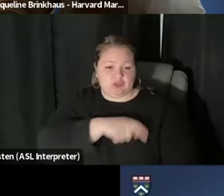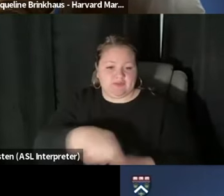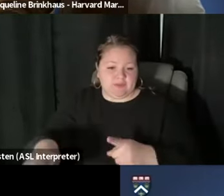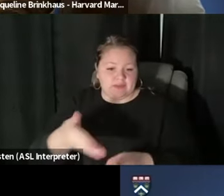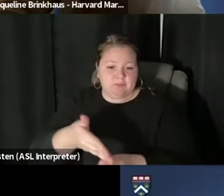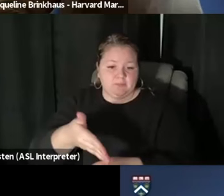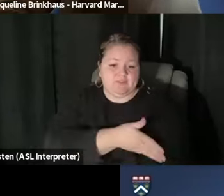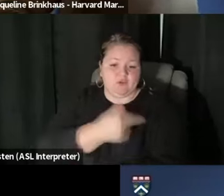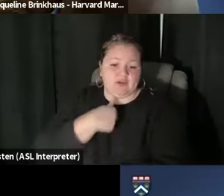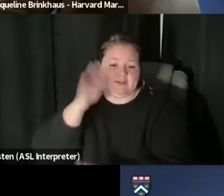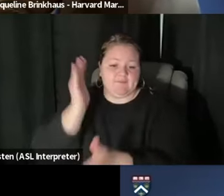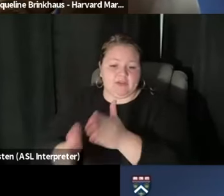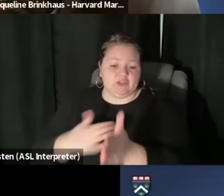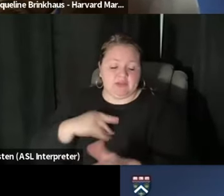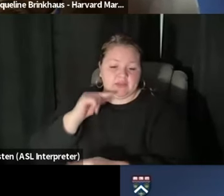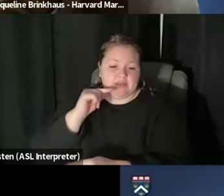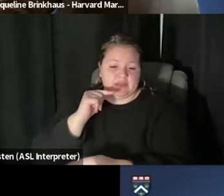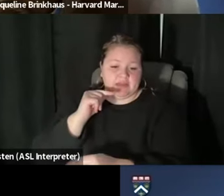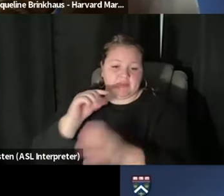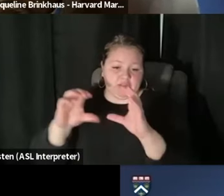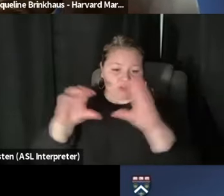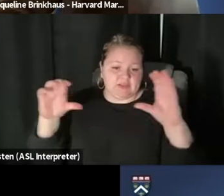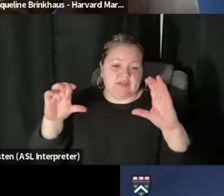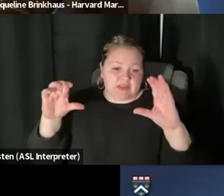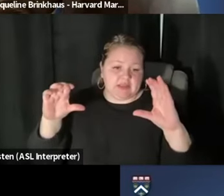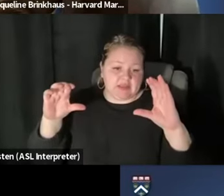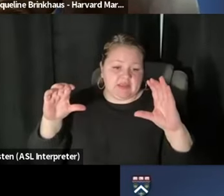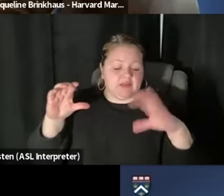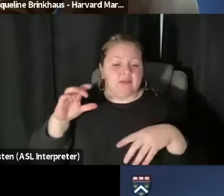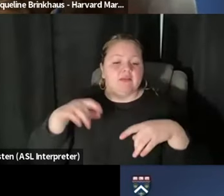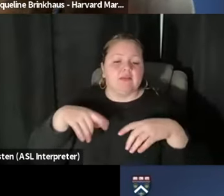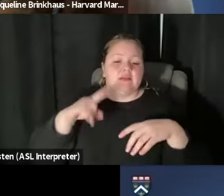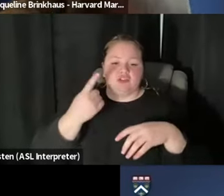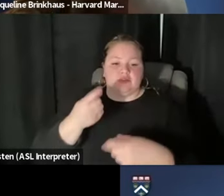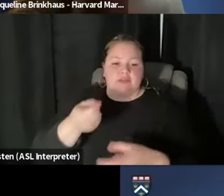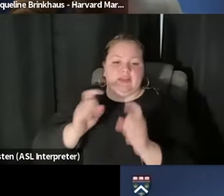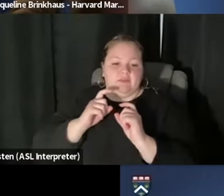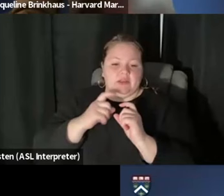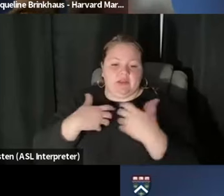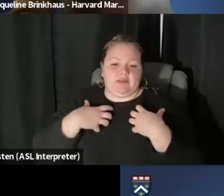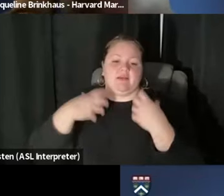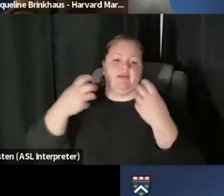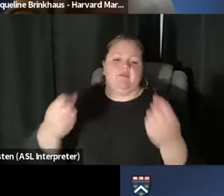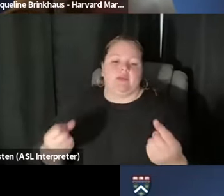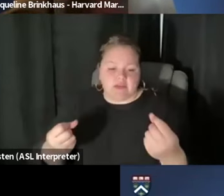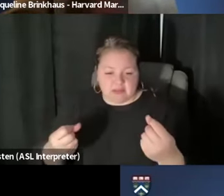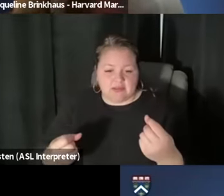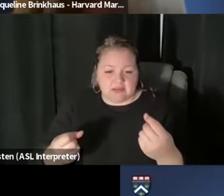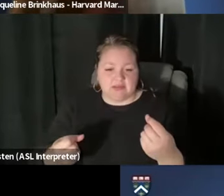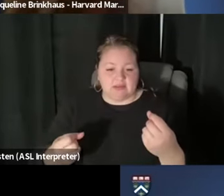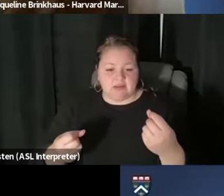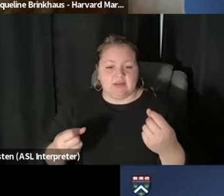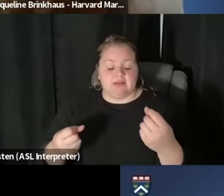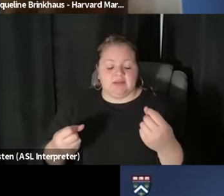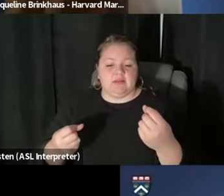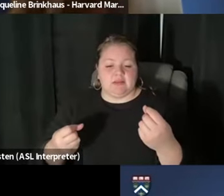to completing my graduate certificate in cybersecurity. It just gave me the confidence to interview and, you know, really show